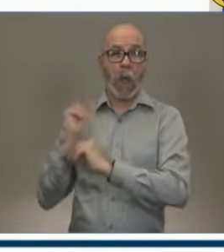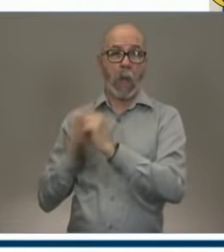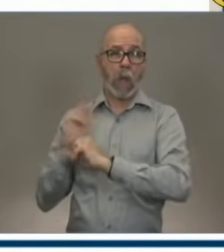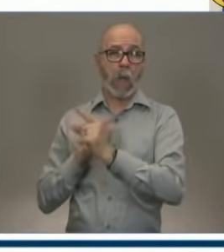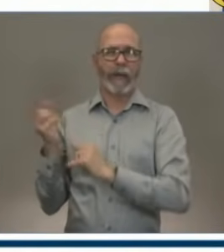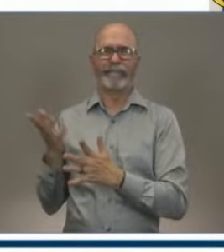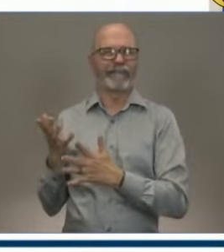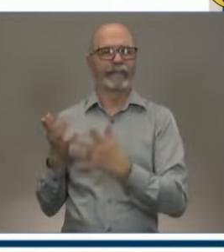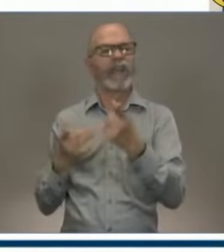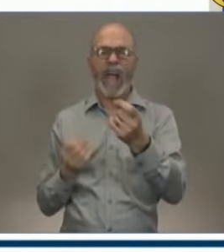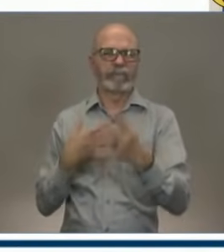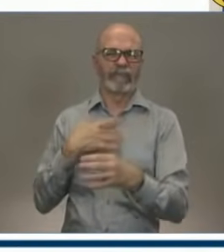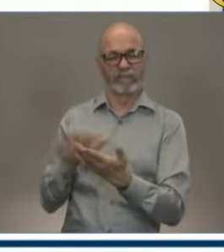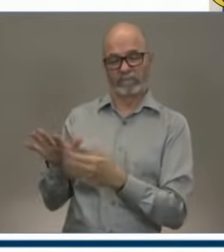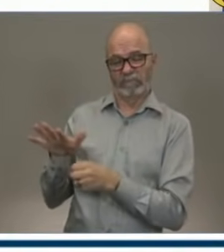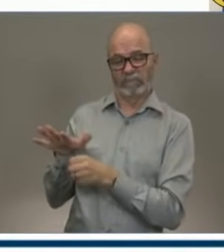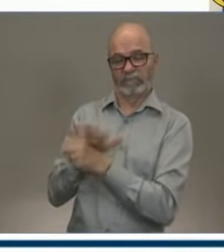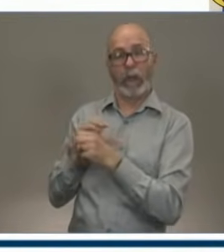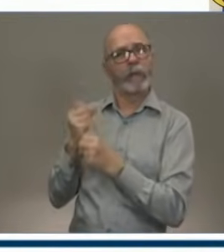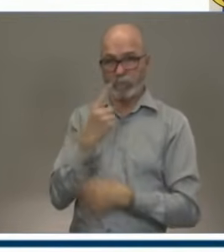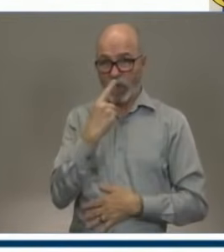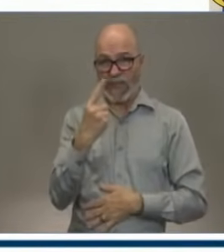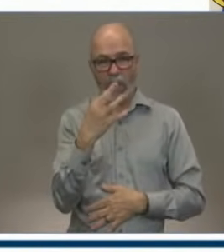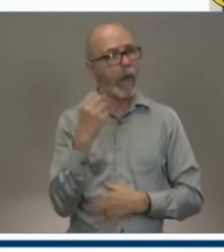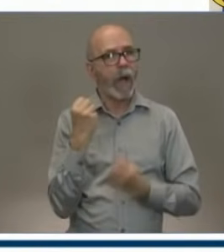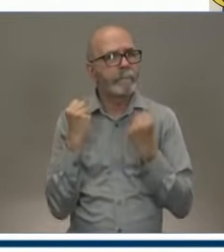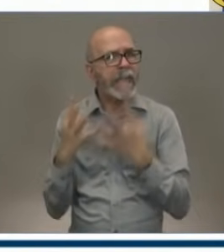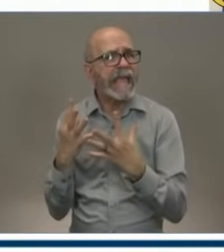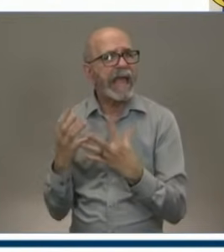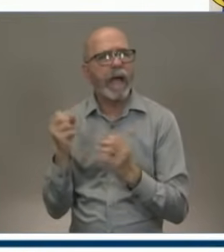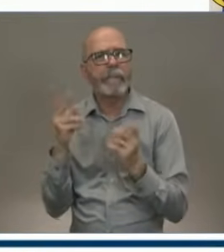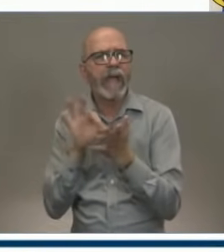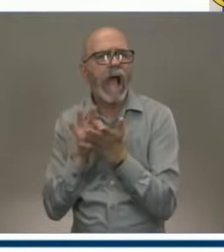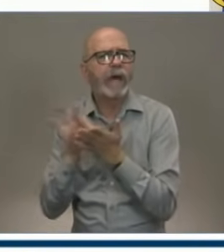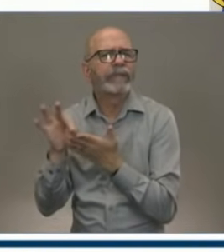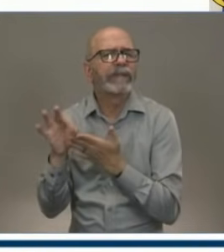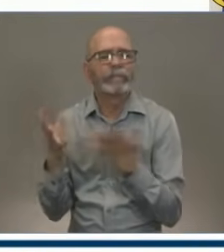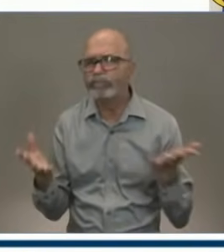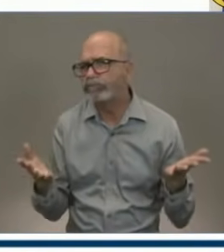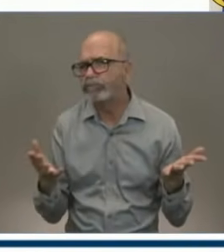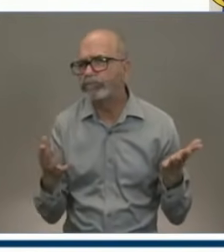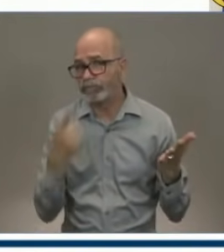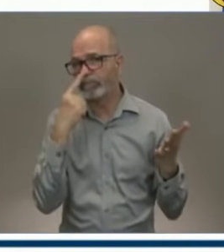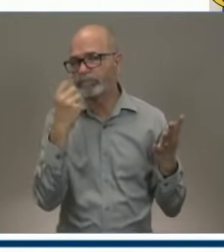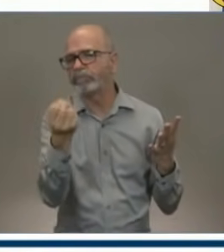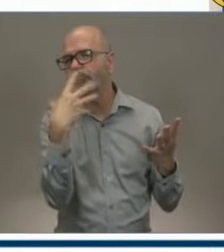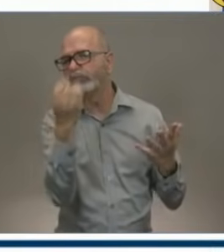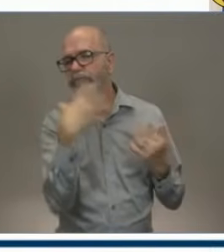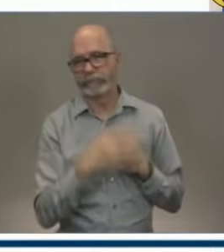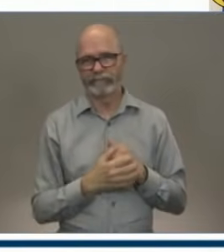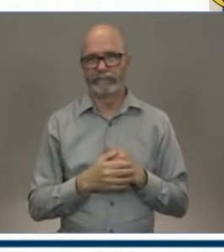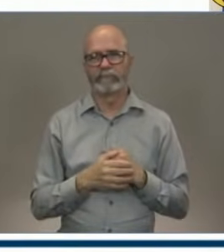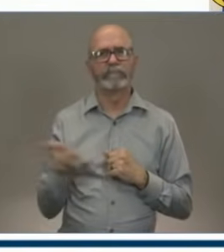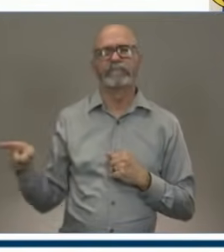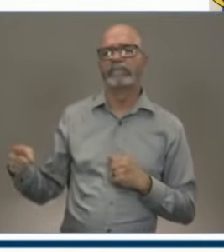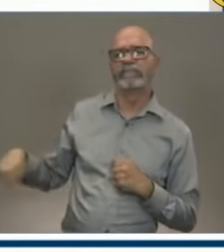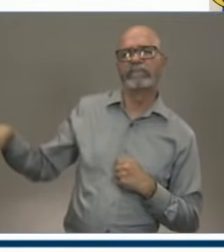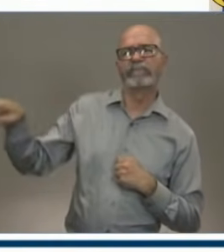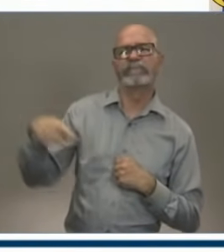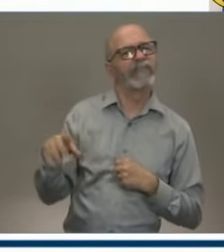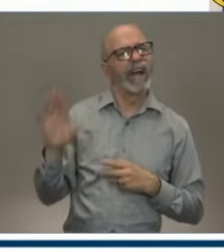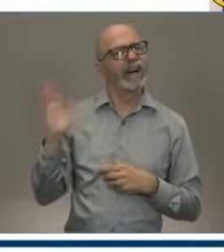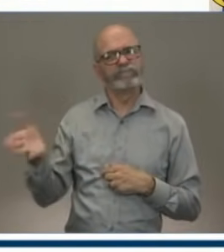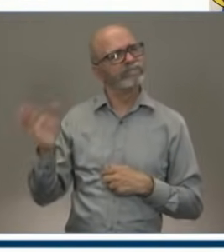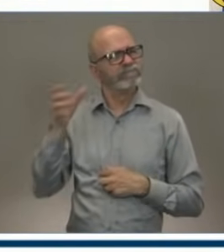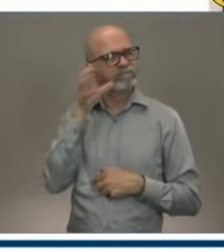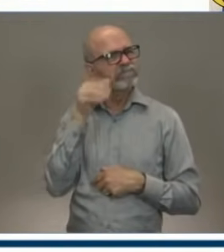of people? And you also mentioned that they weren't following the rules, and I'm curious to know what exactly they're not doing that they should be doing beyond